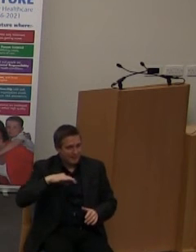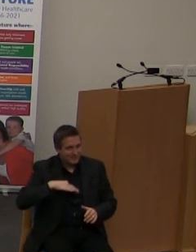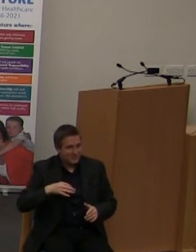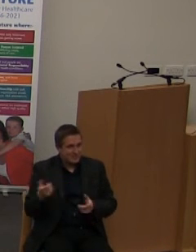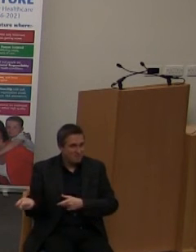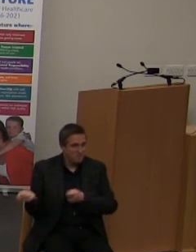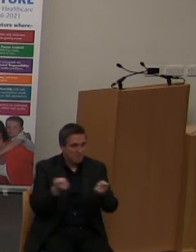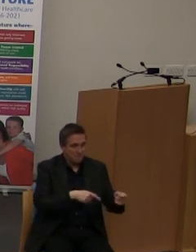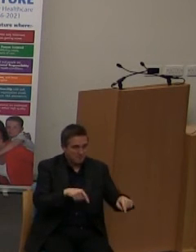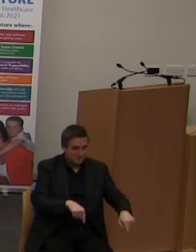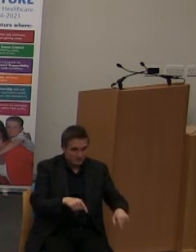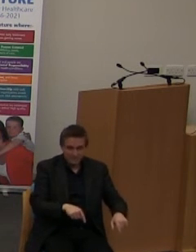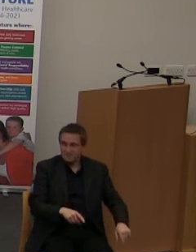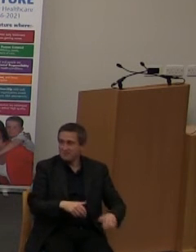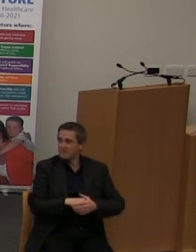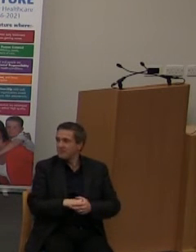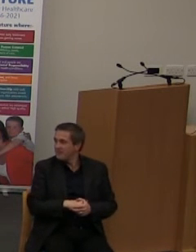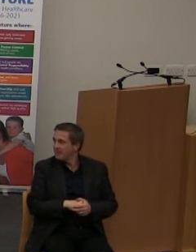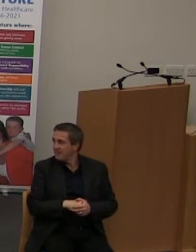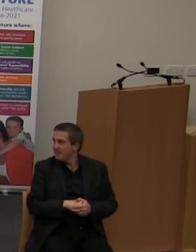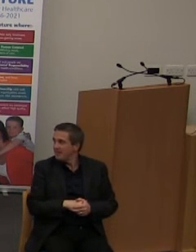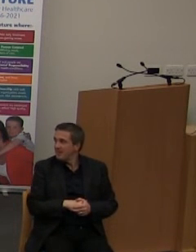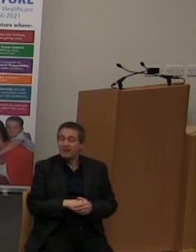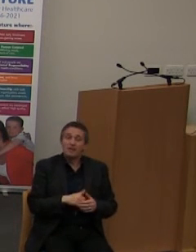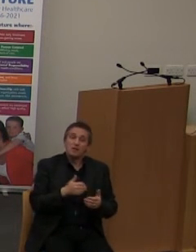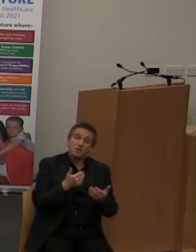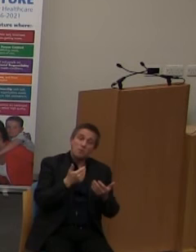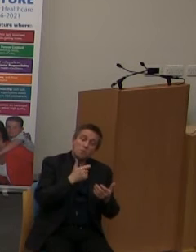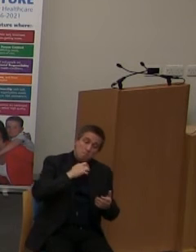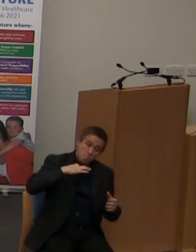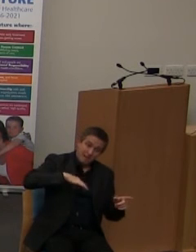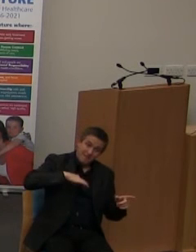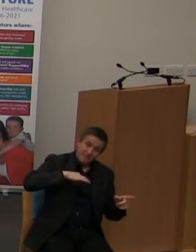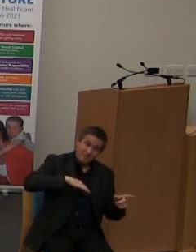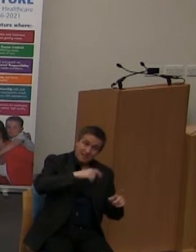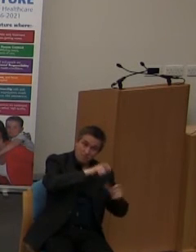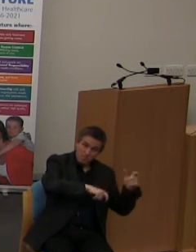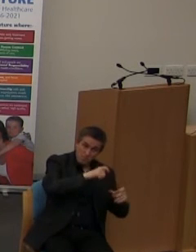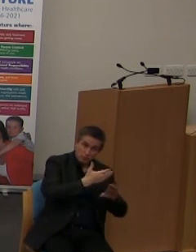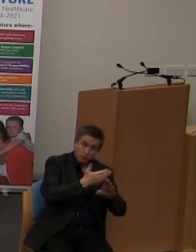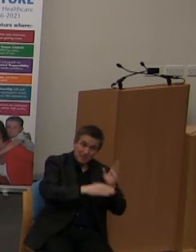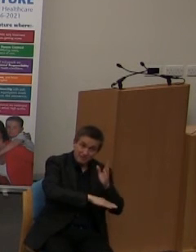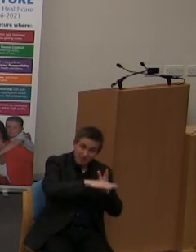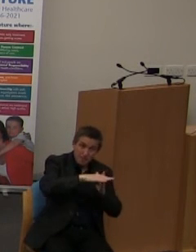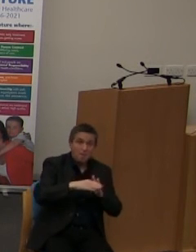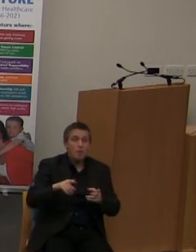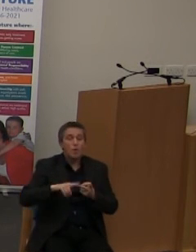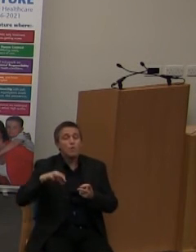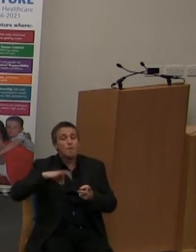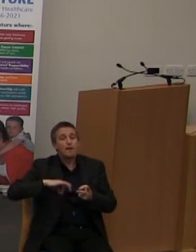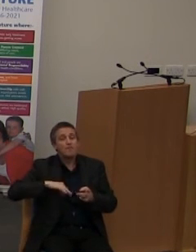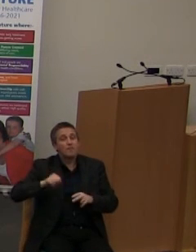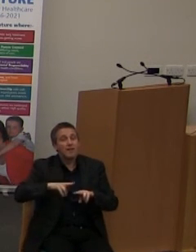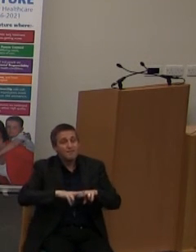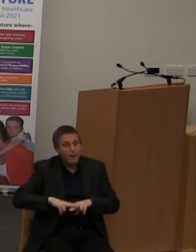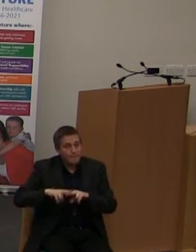to live and work there as well, not only in terms of them personally and for their own career development, but also for their family and the lifestyle that they can